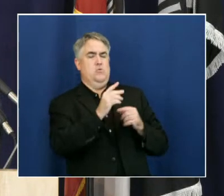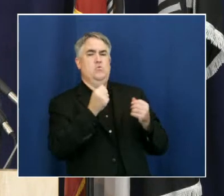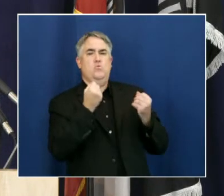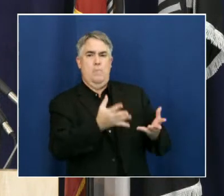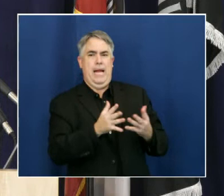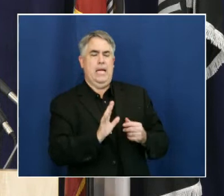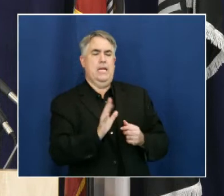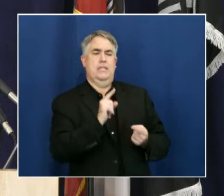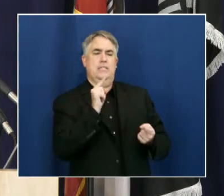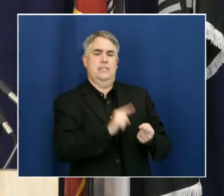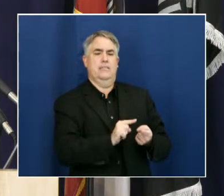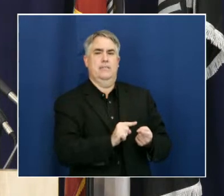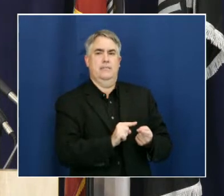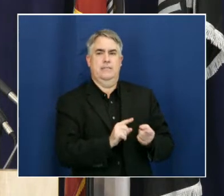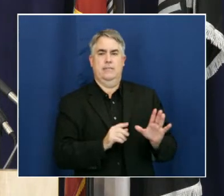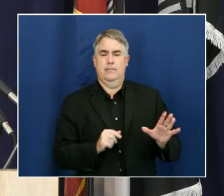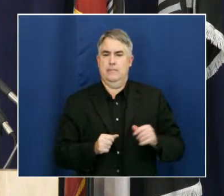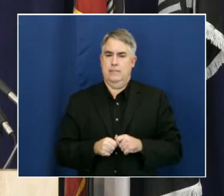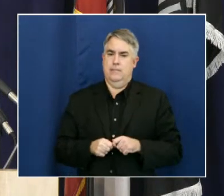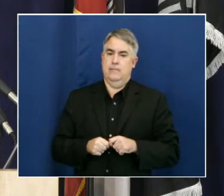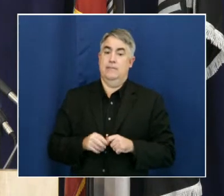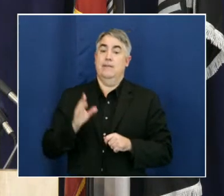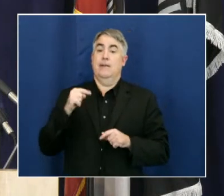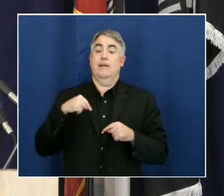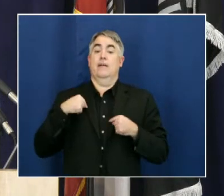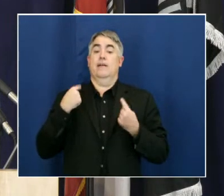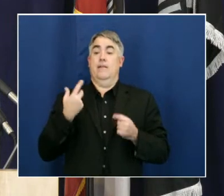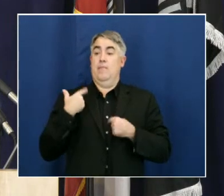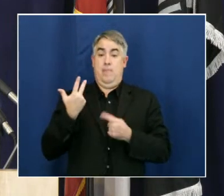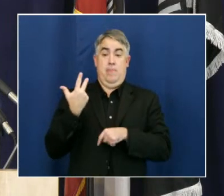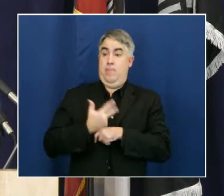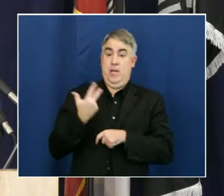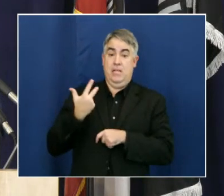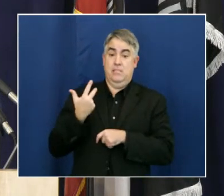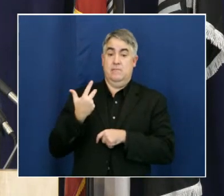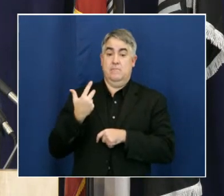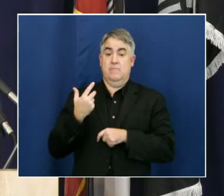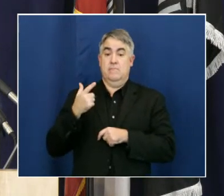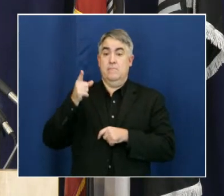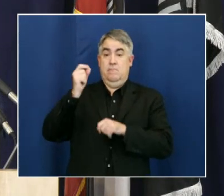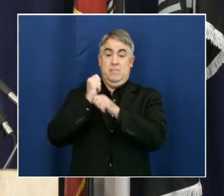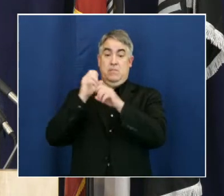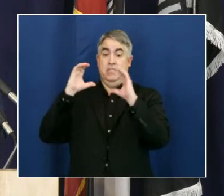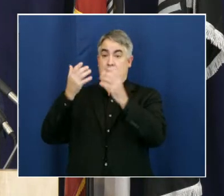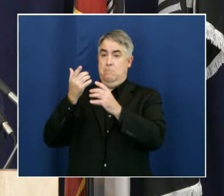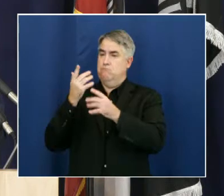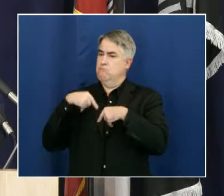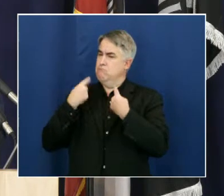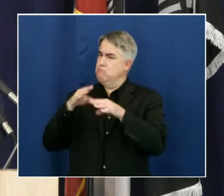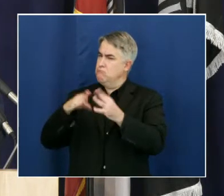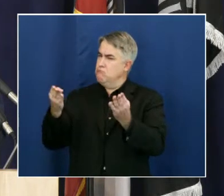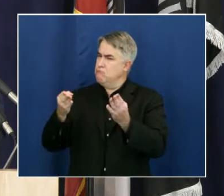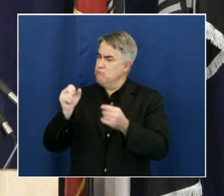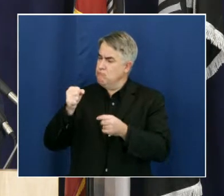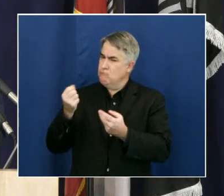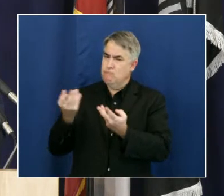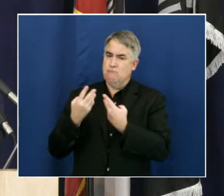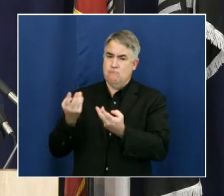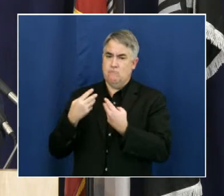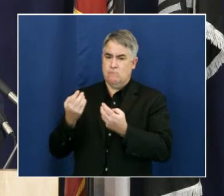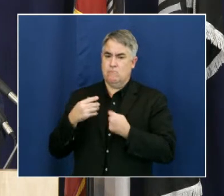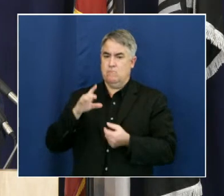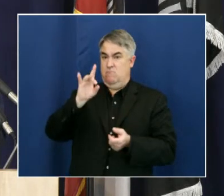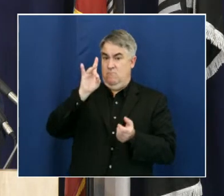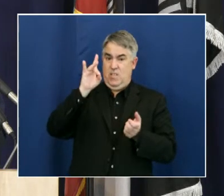is the 3rd day of the vaccinations down there, ramping up to nearly 8,000 vaccinations that have been given at that